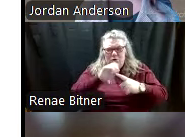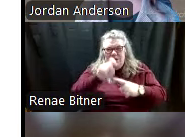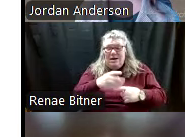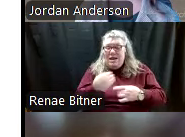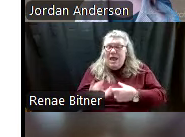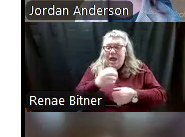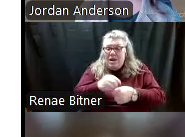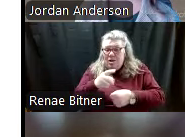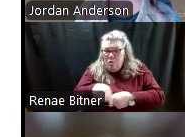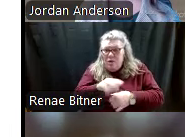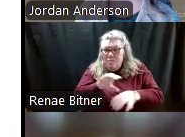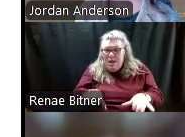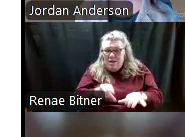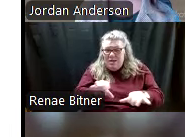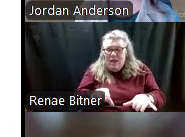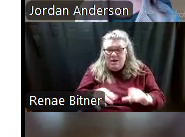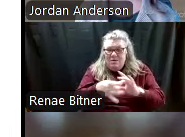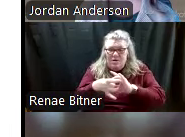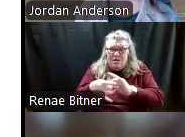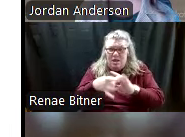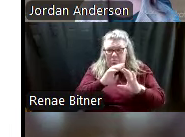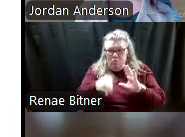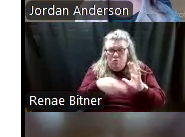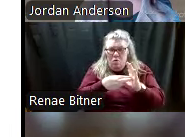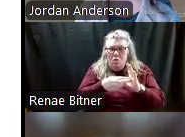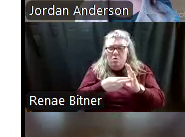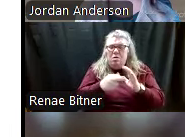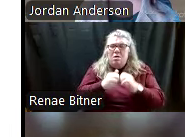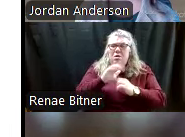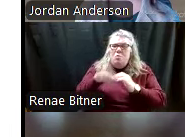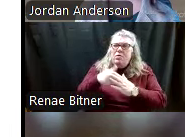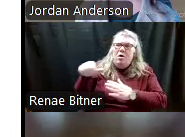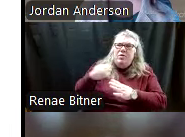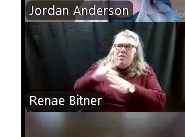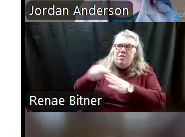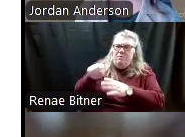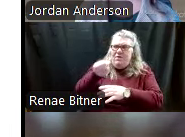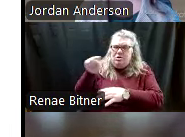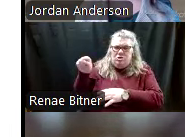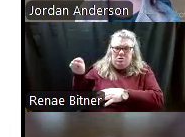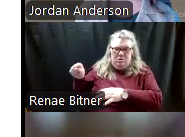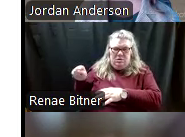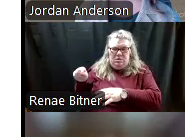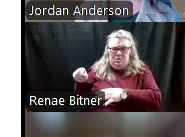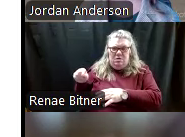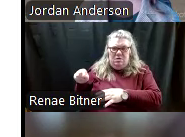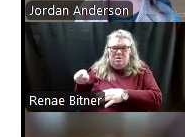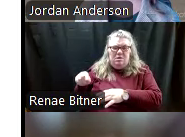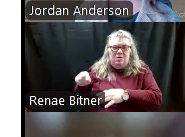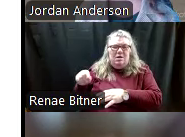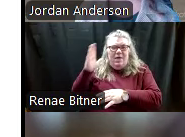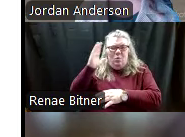as an active and collaborative role, along with all the other professionals that are coming to the table